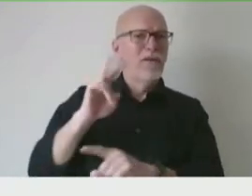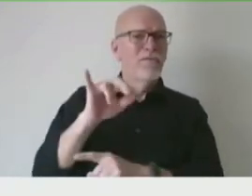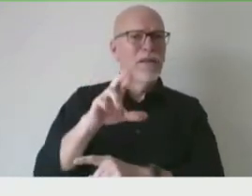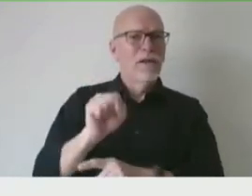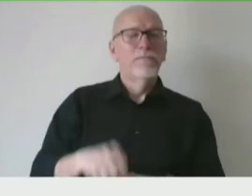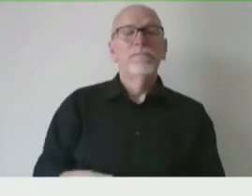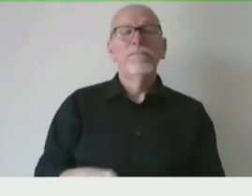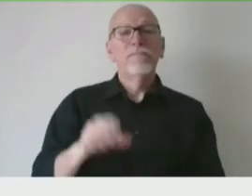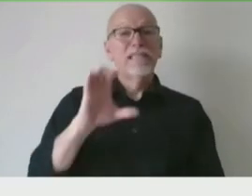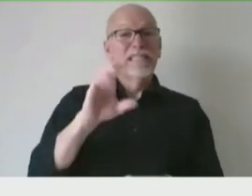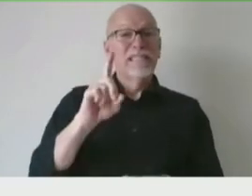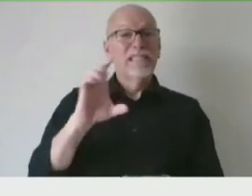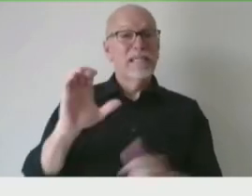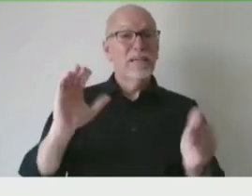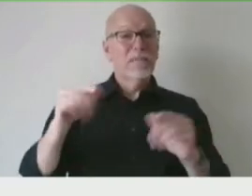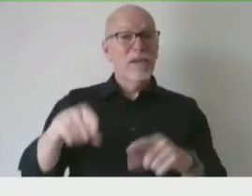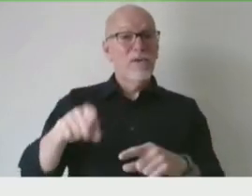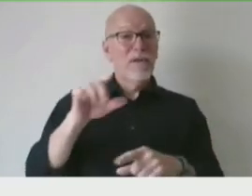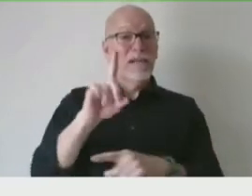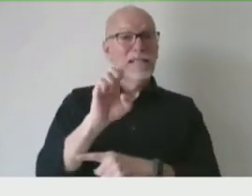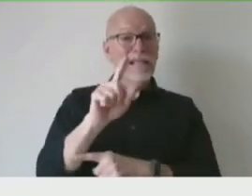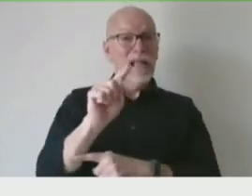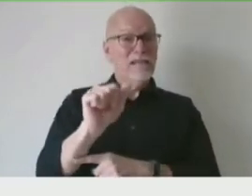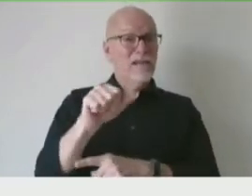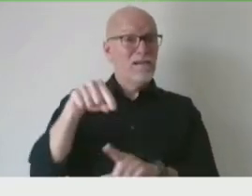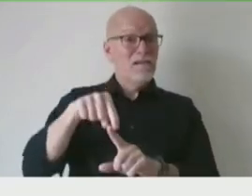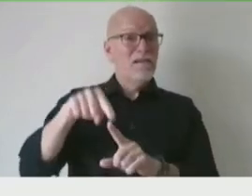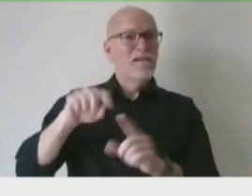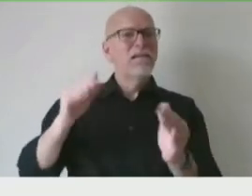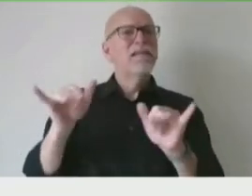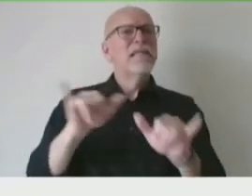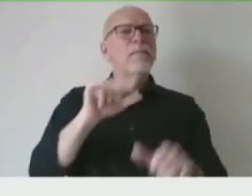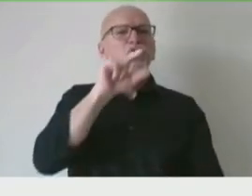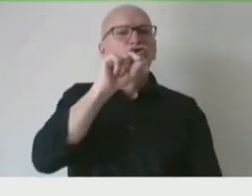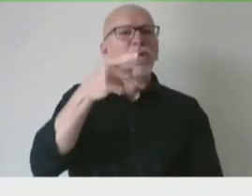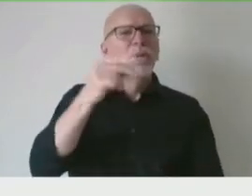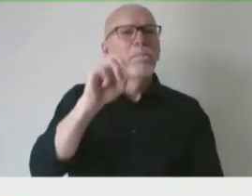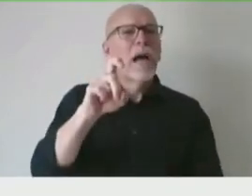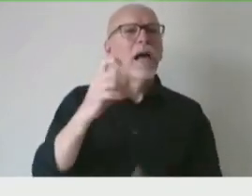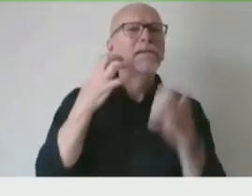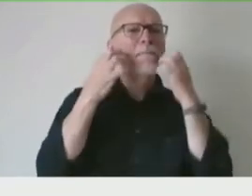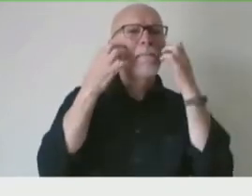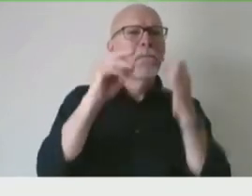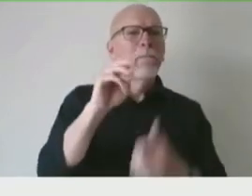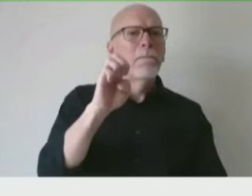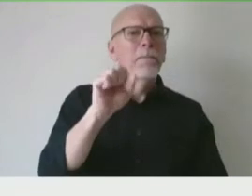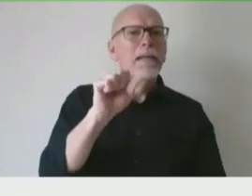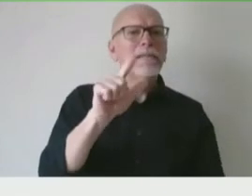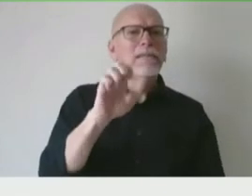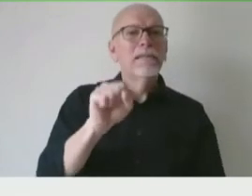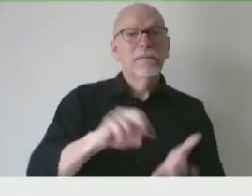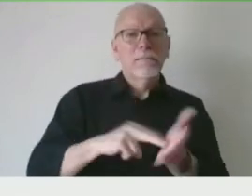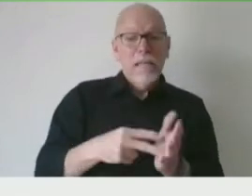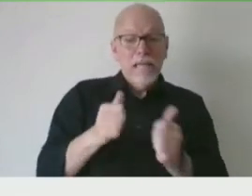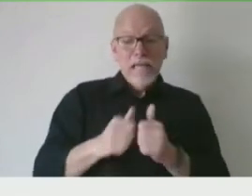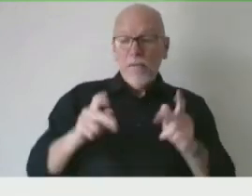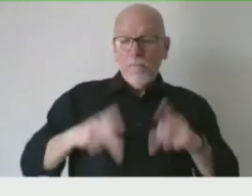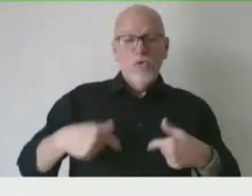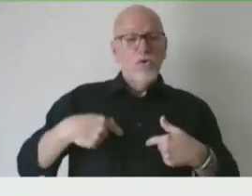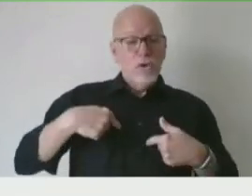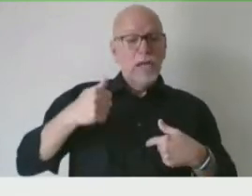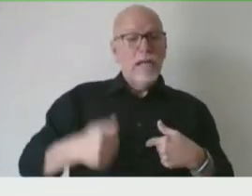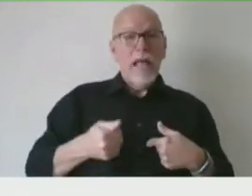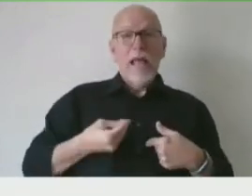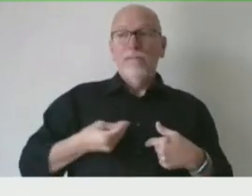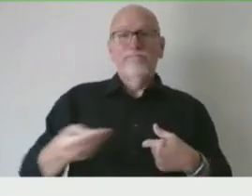has compared the infectivity of the Delta variant to that of the chickenpox and measles, which means that each infected person can infect an average of